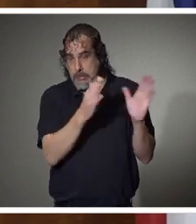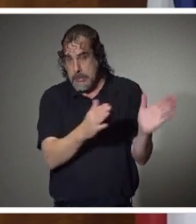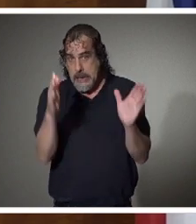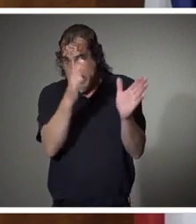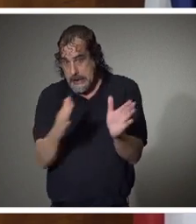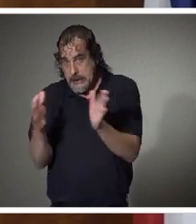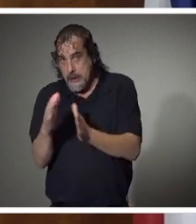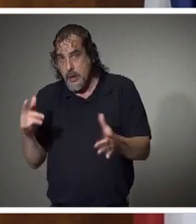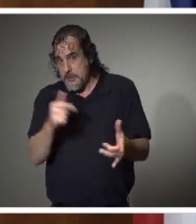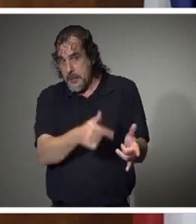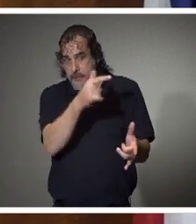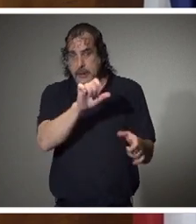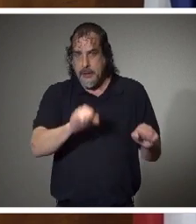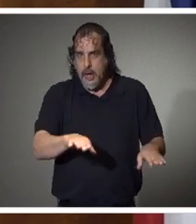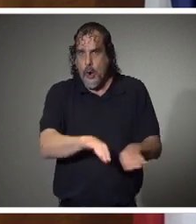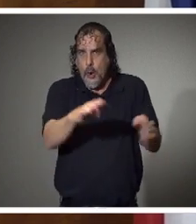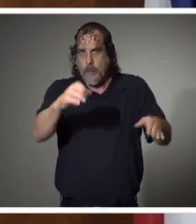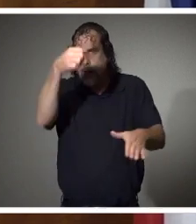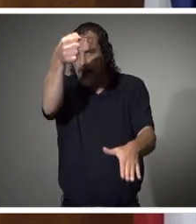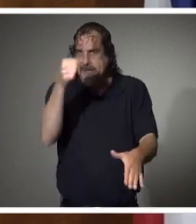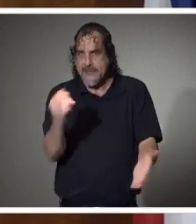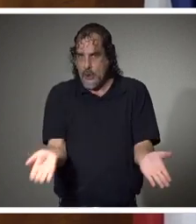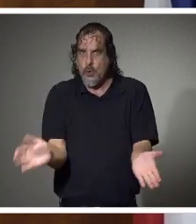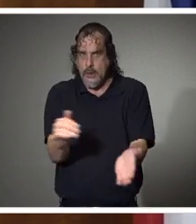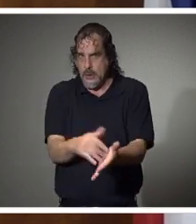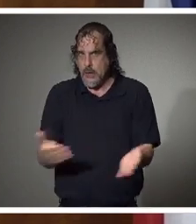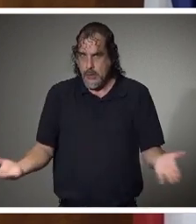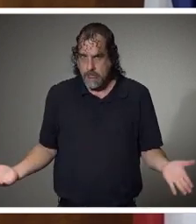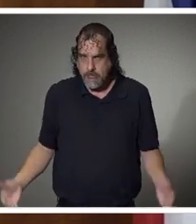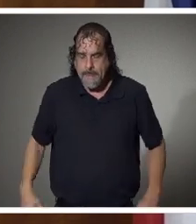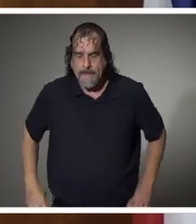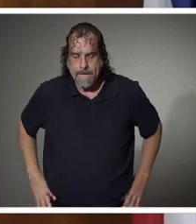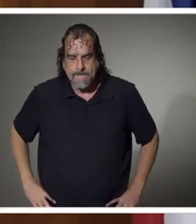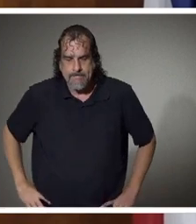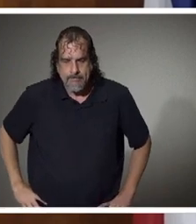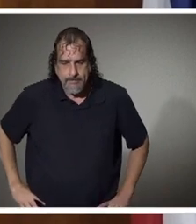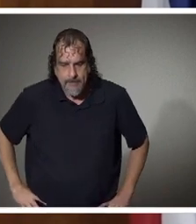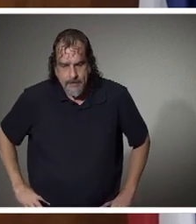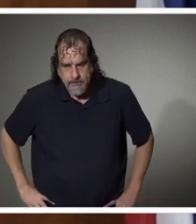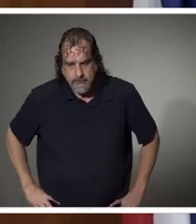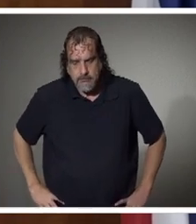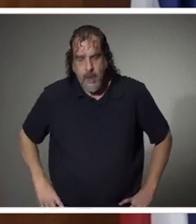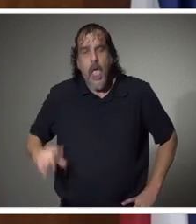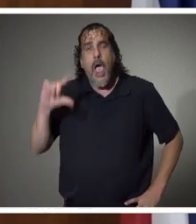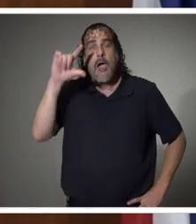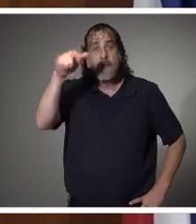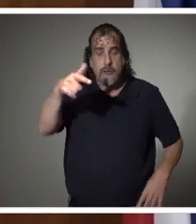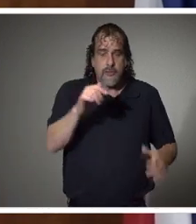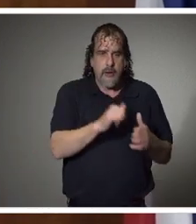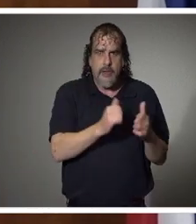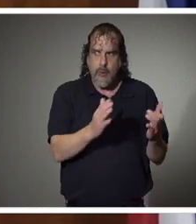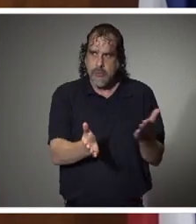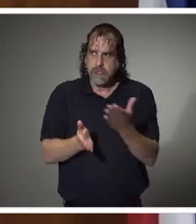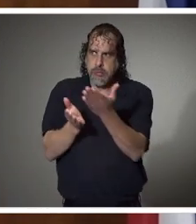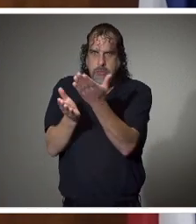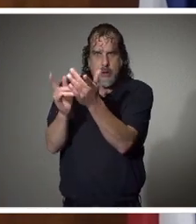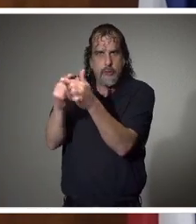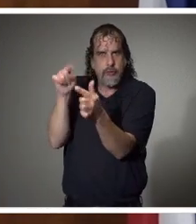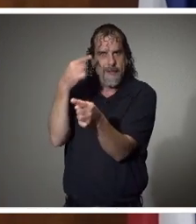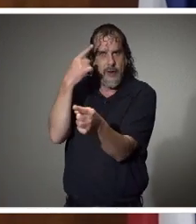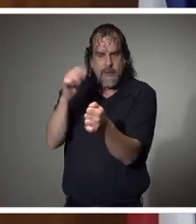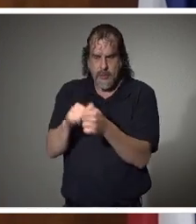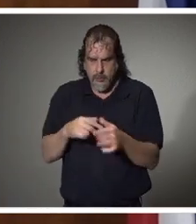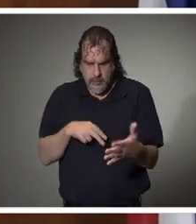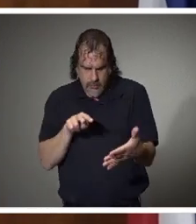that the businesses that they regulate can reopen in a responsible way. Eventually, those will get to us, and we'll take a look at them, and we'll probably make